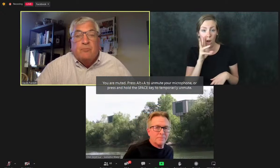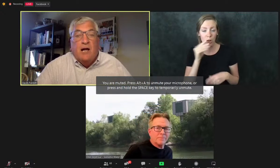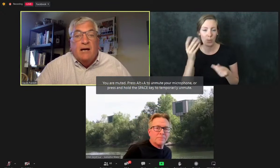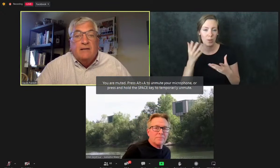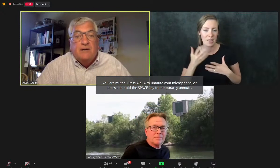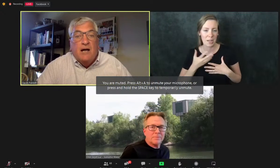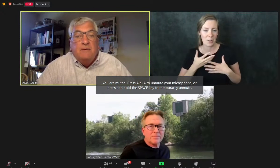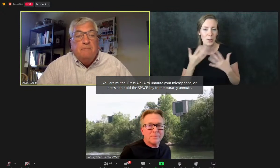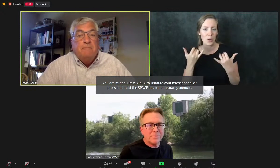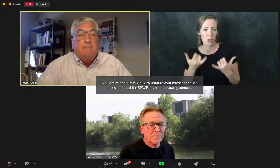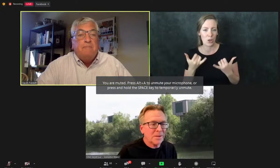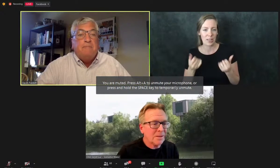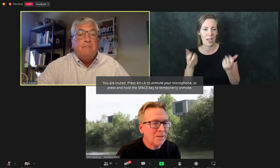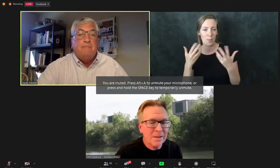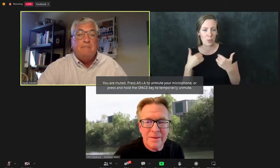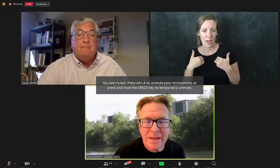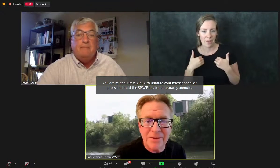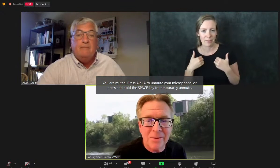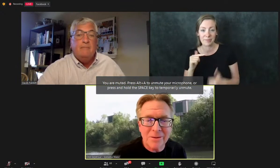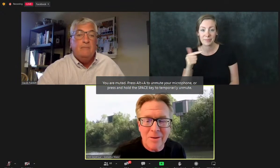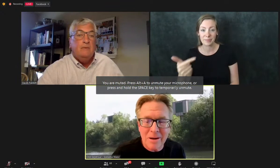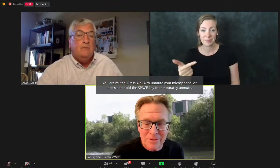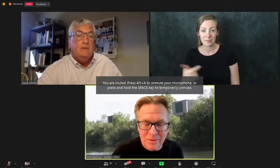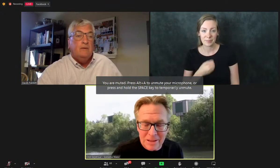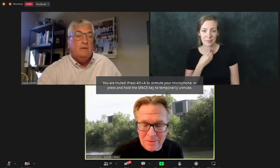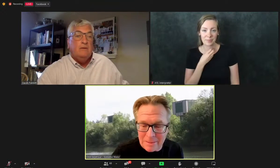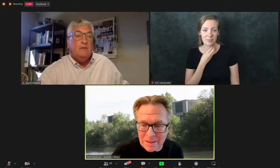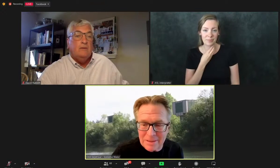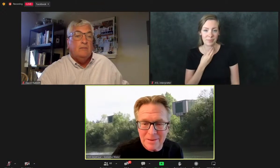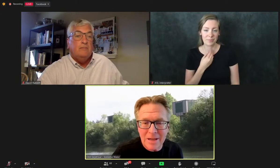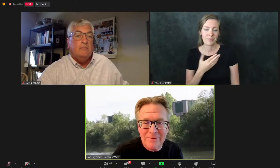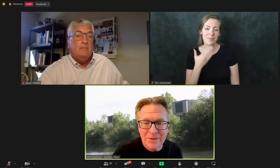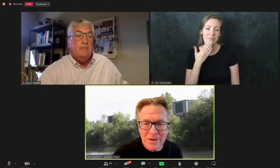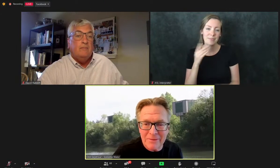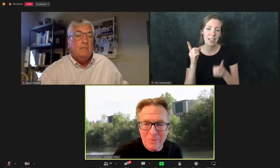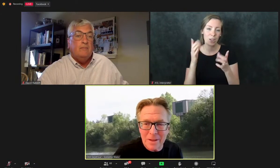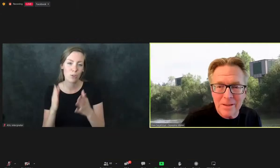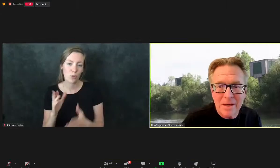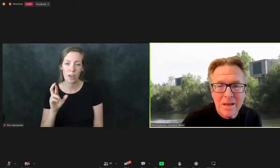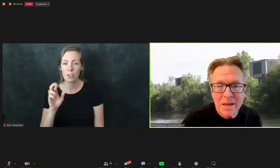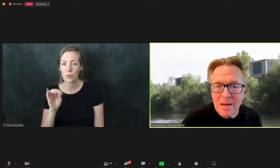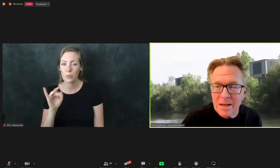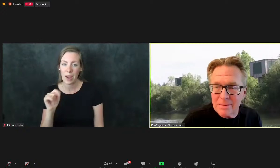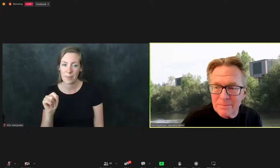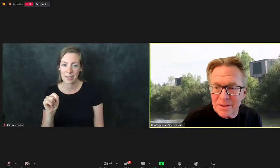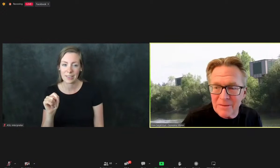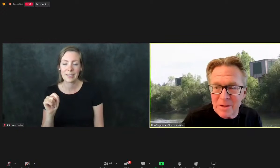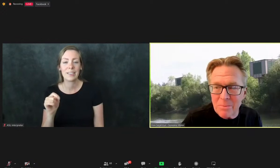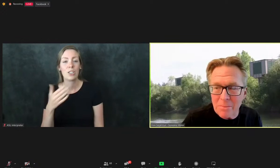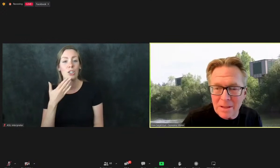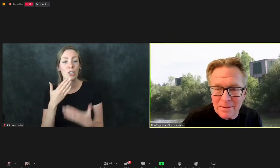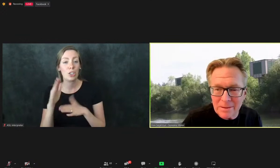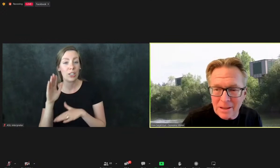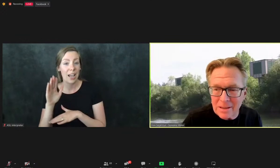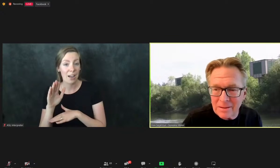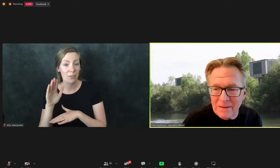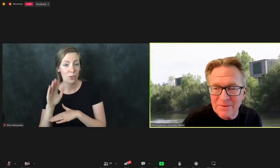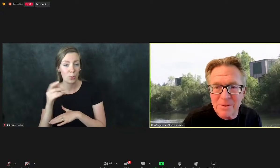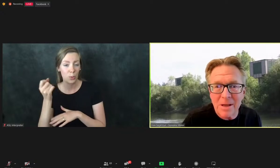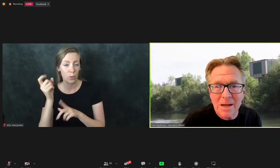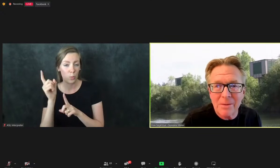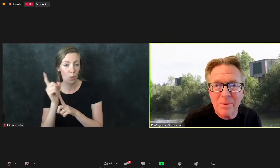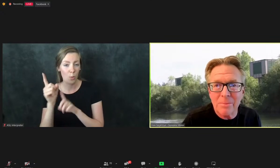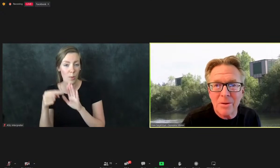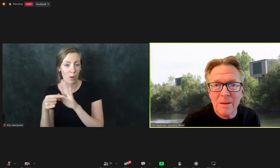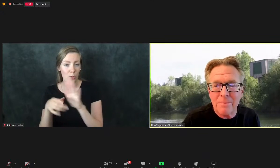water supply. Don? Thank you, Director Rabbit, and good afternoon, everyone. Just give me a moment, and I have